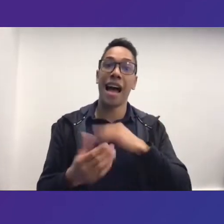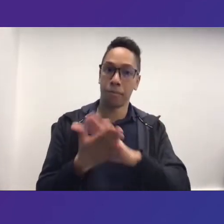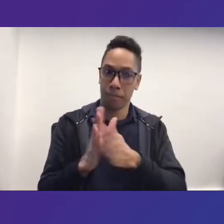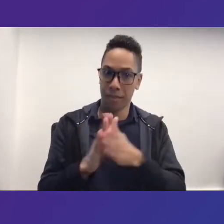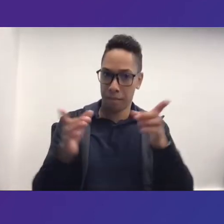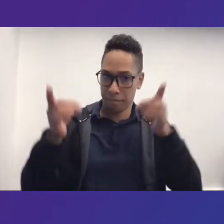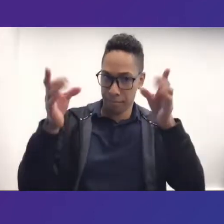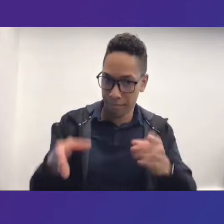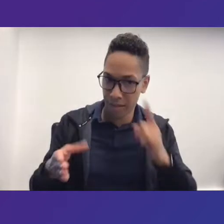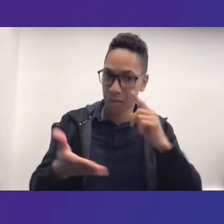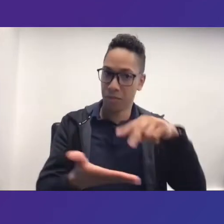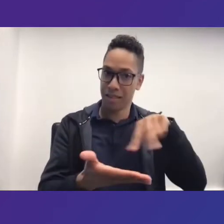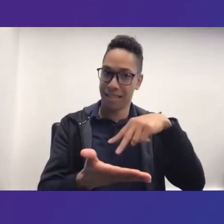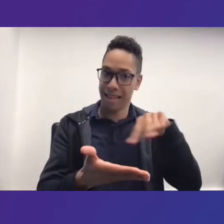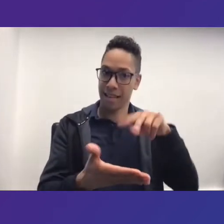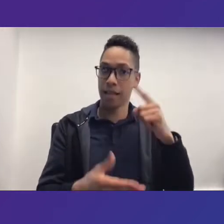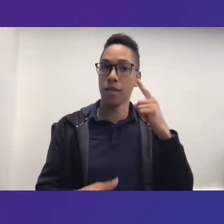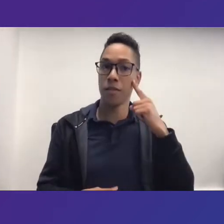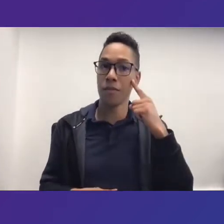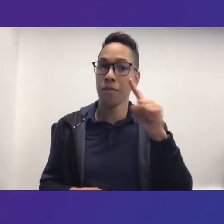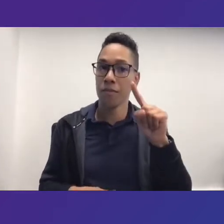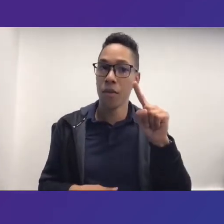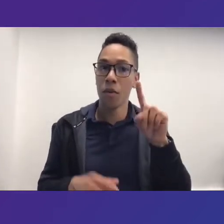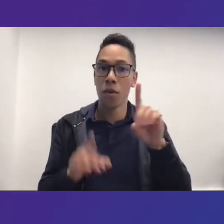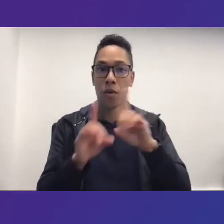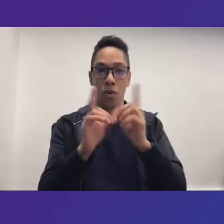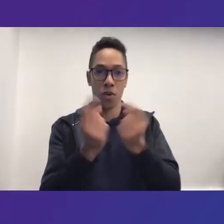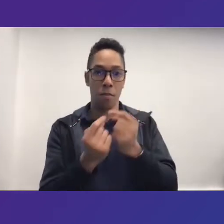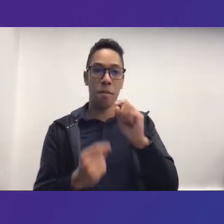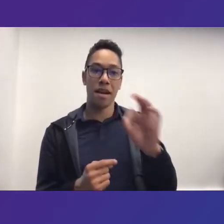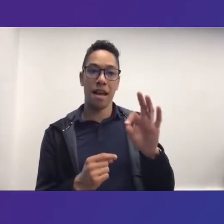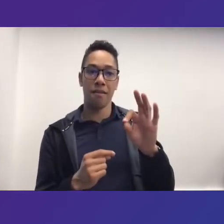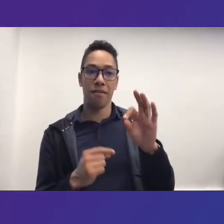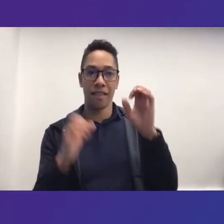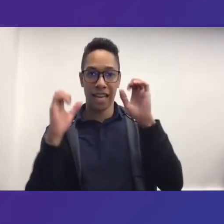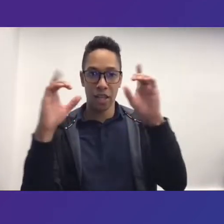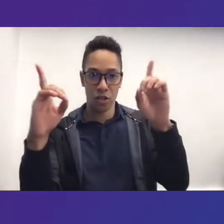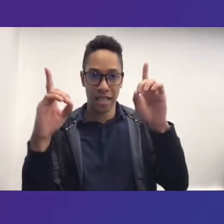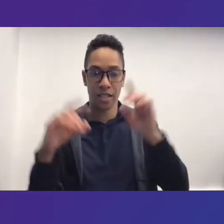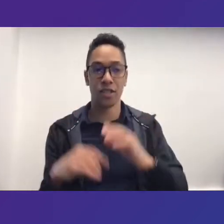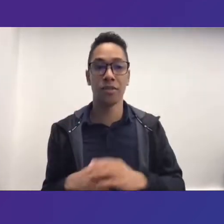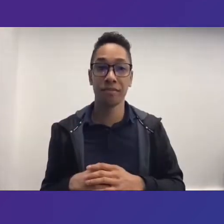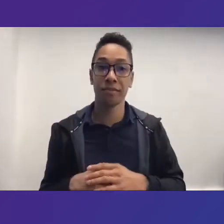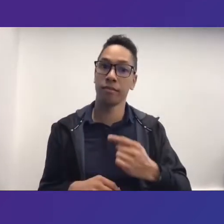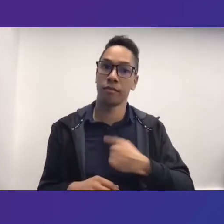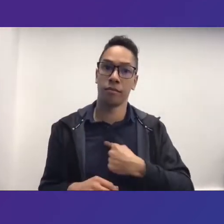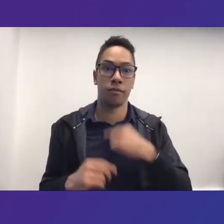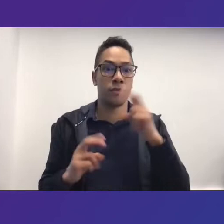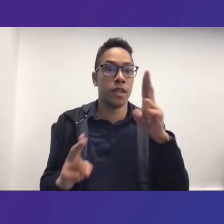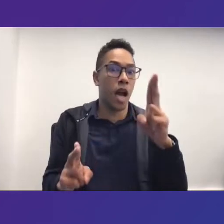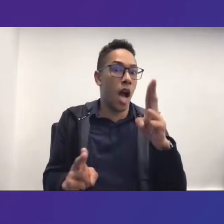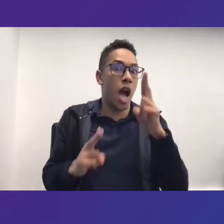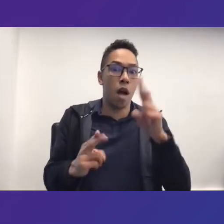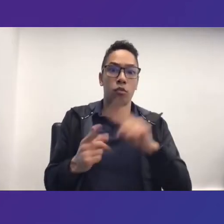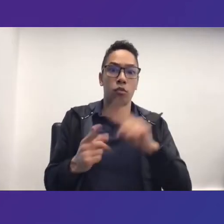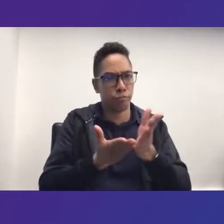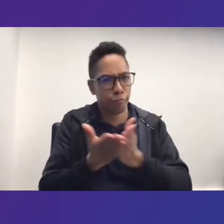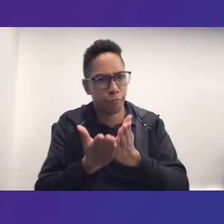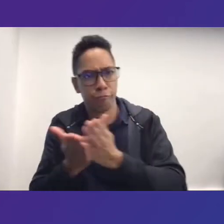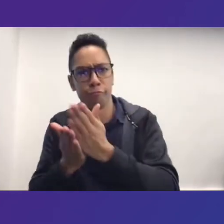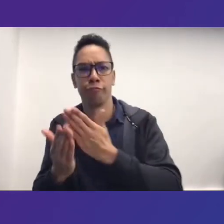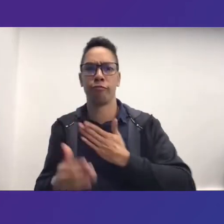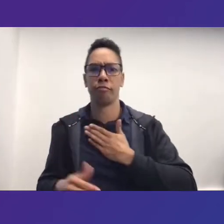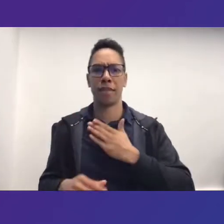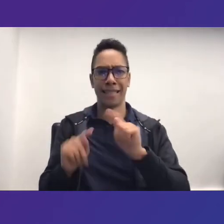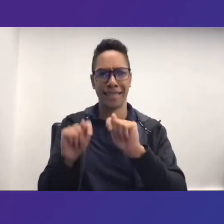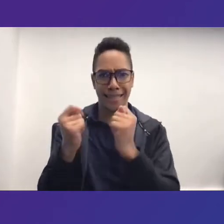of dance for the Department of Education. And I was honored to serve all my colleagues and all the students that we